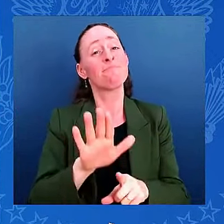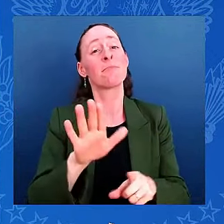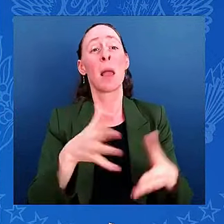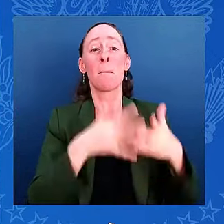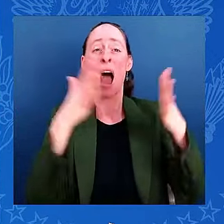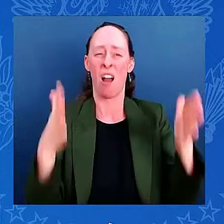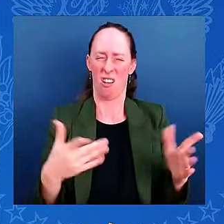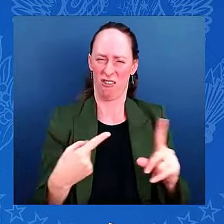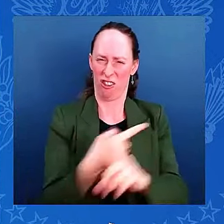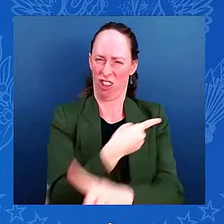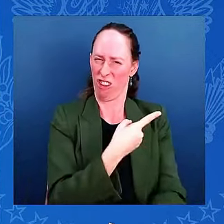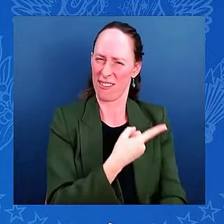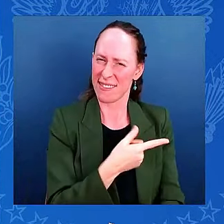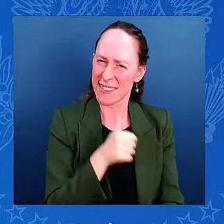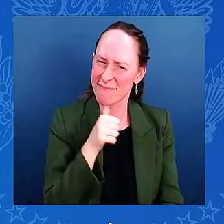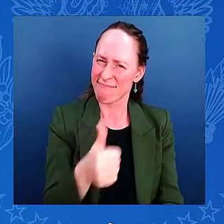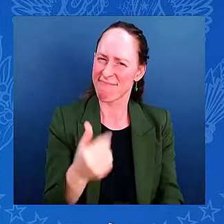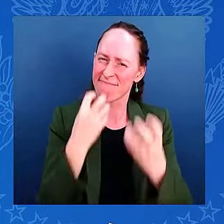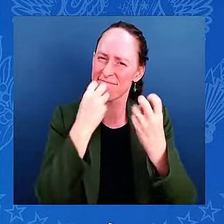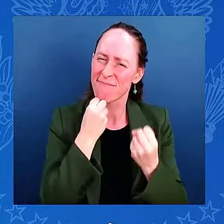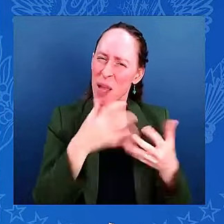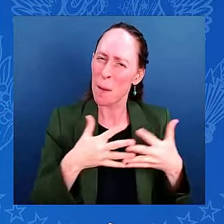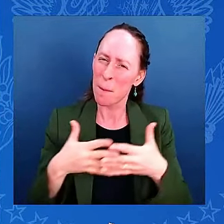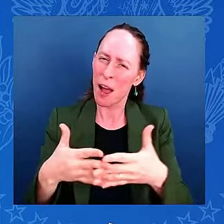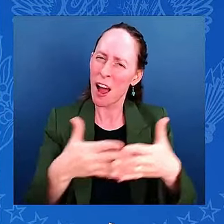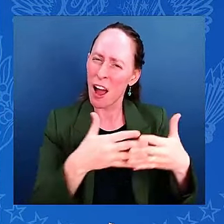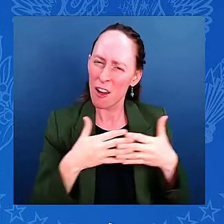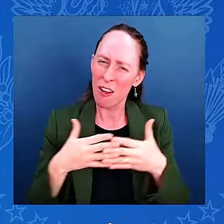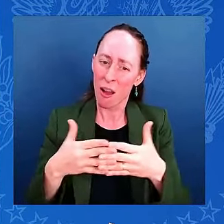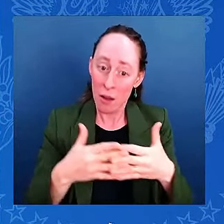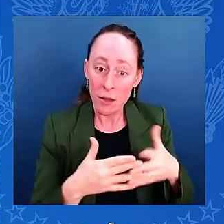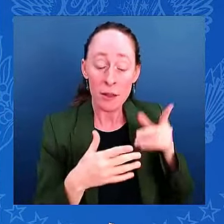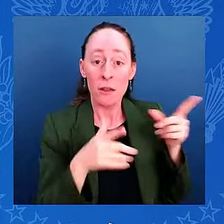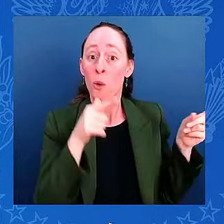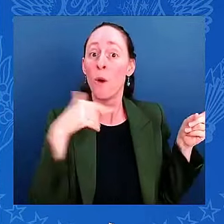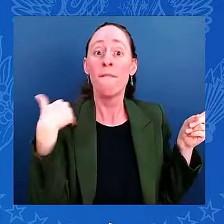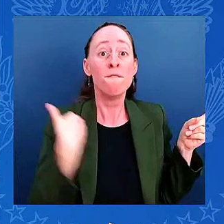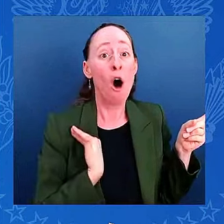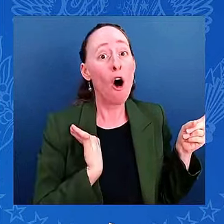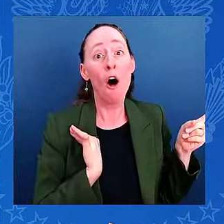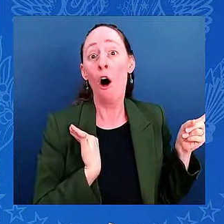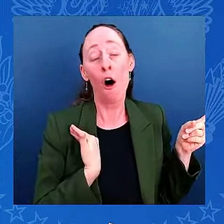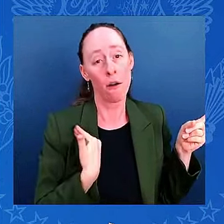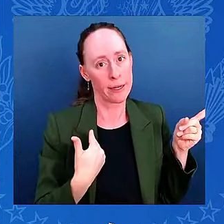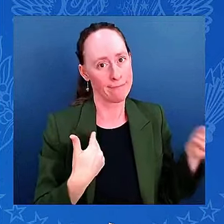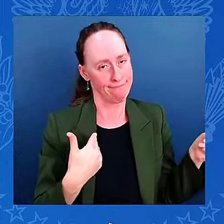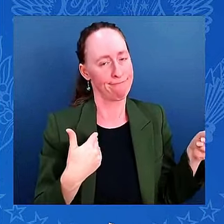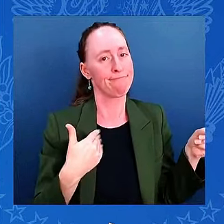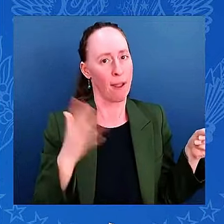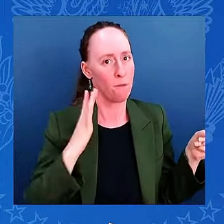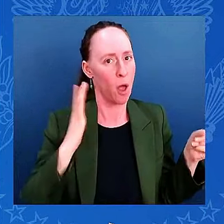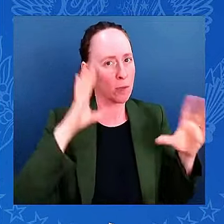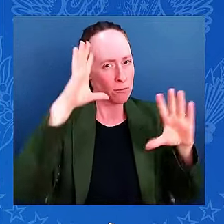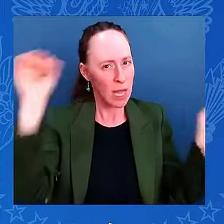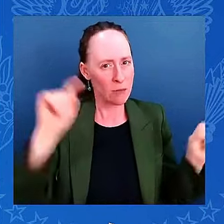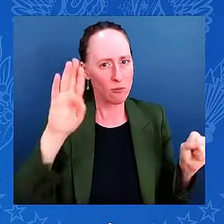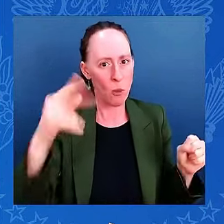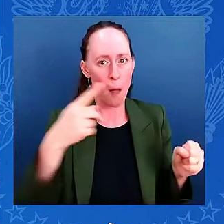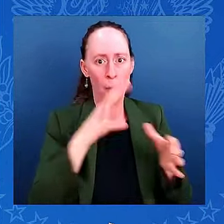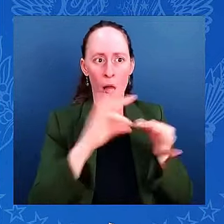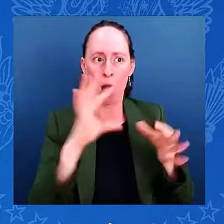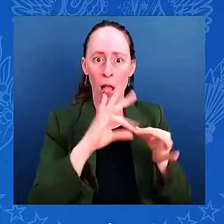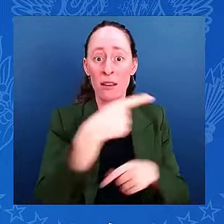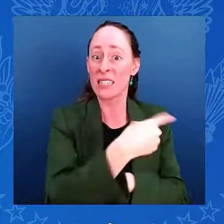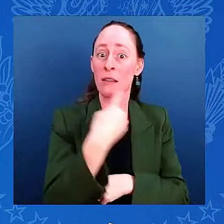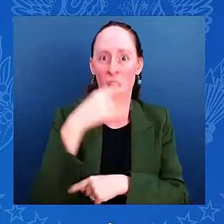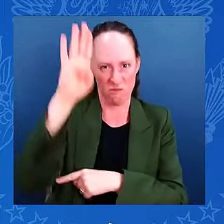Former President Trump has led this onslaught of lies. Assertions have been made that property is being confiscated. That's simply